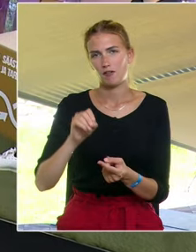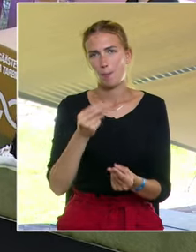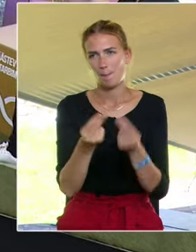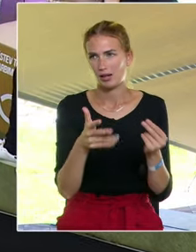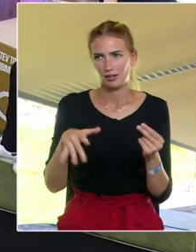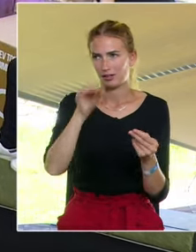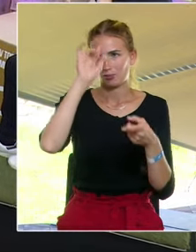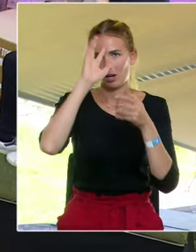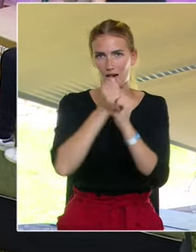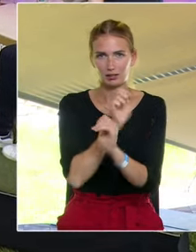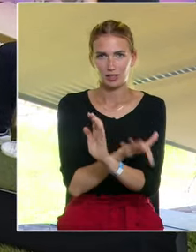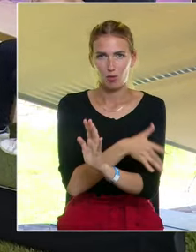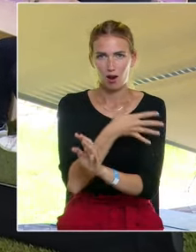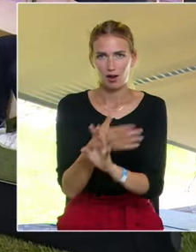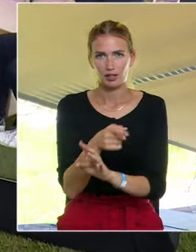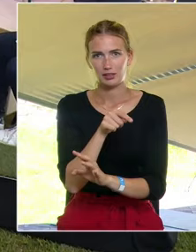But